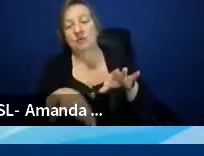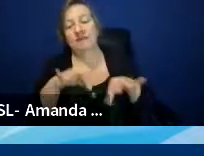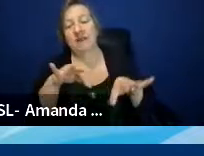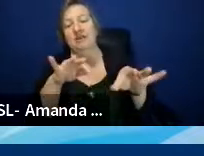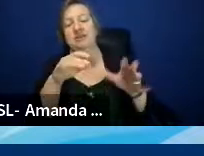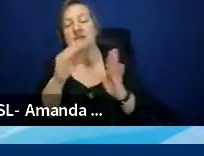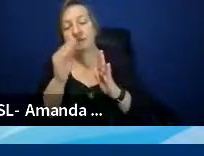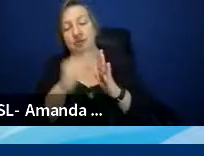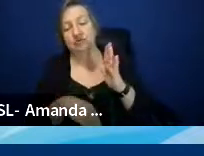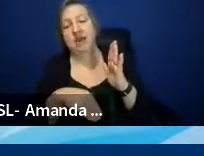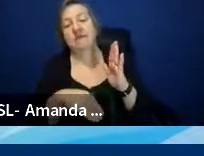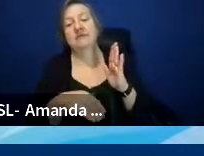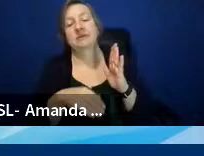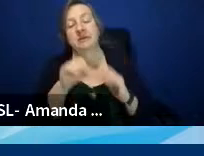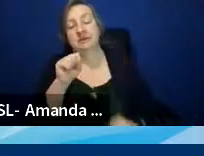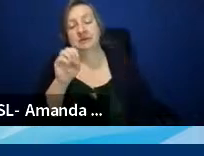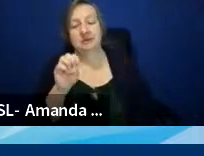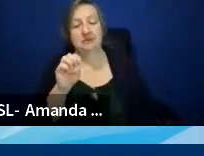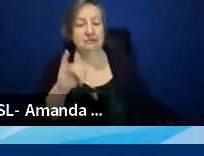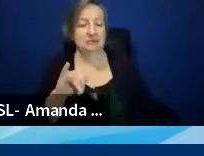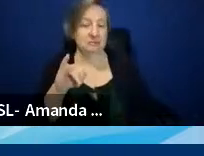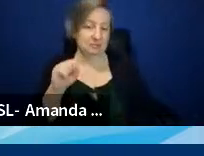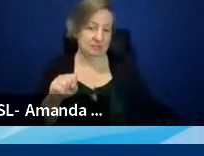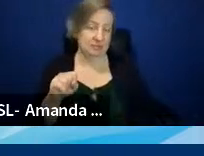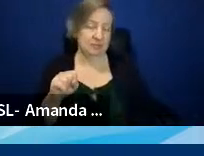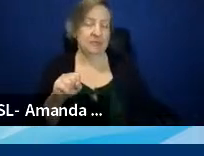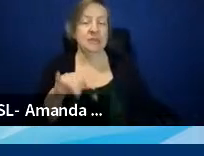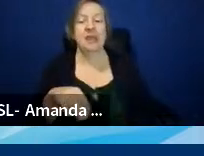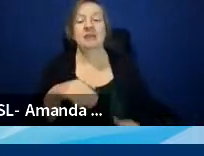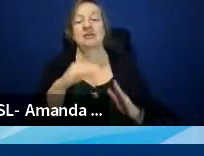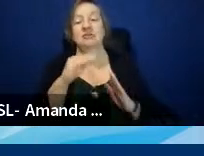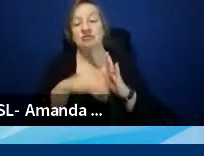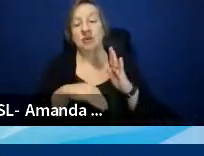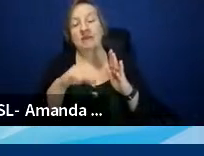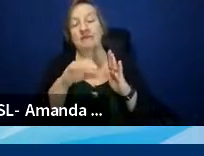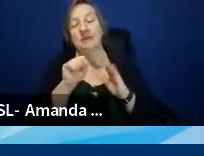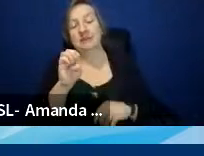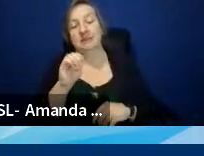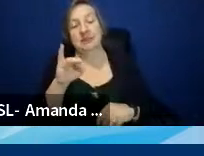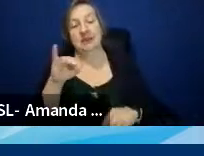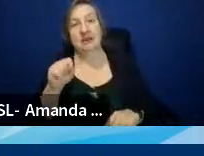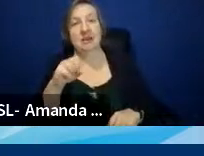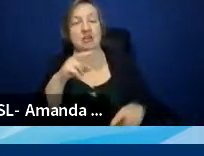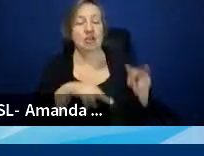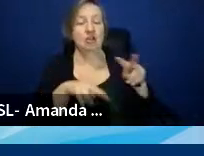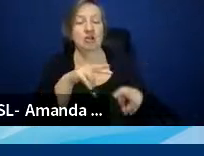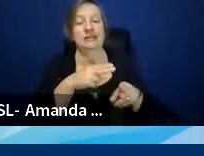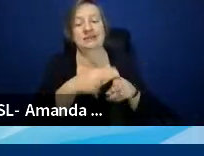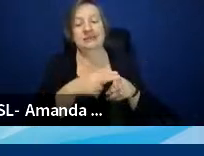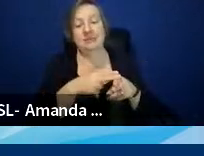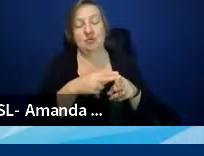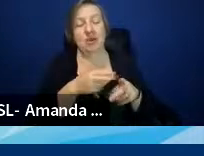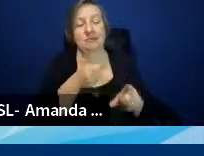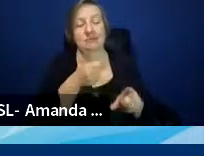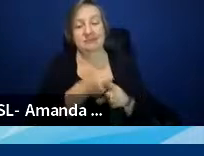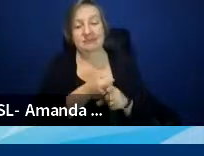supplemental environmental impact statement. The draft SCIS also looks at temporary construction impacts to each resource, which can be found